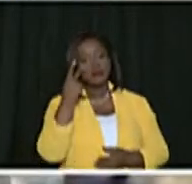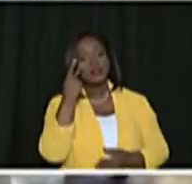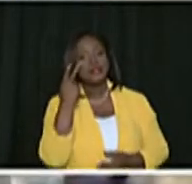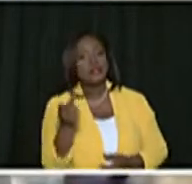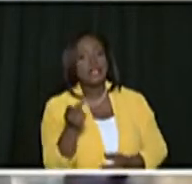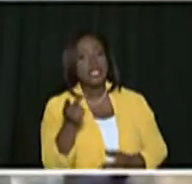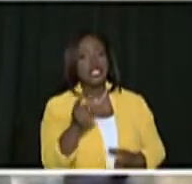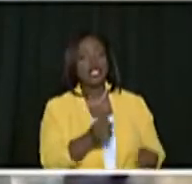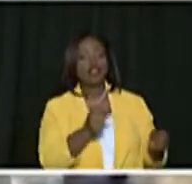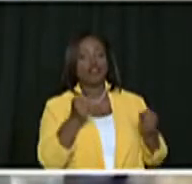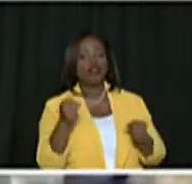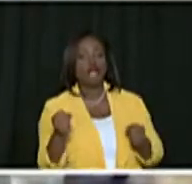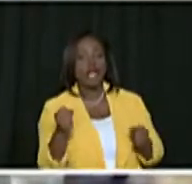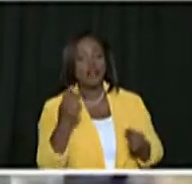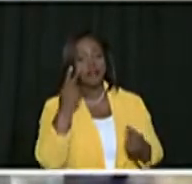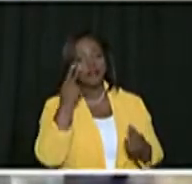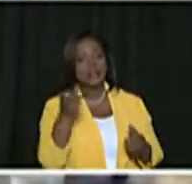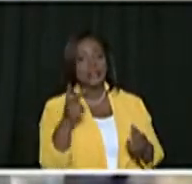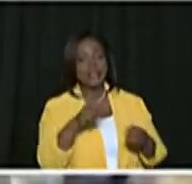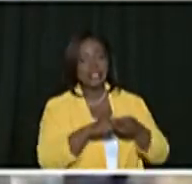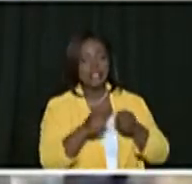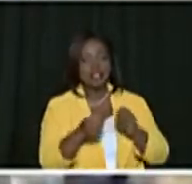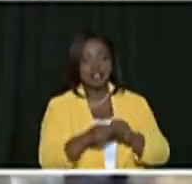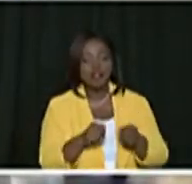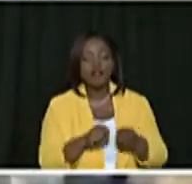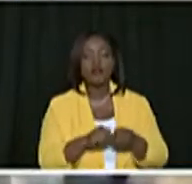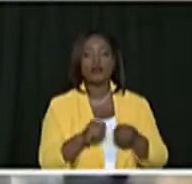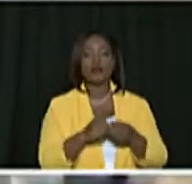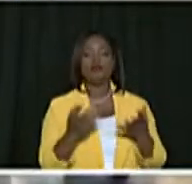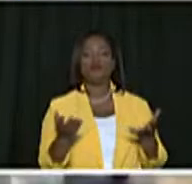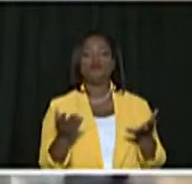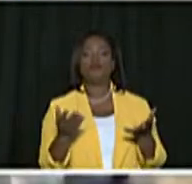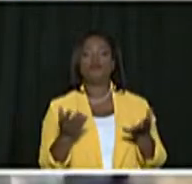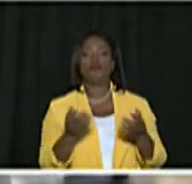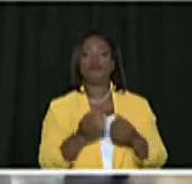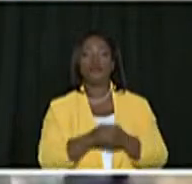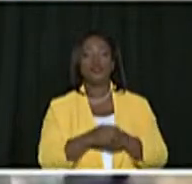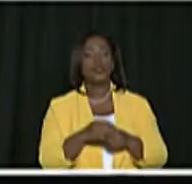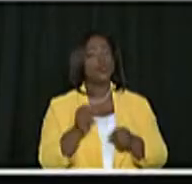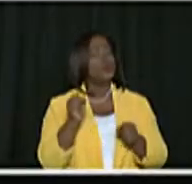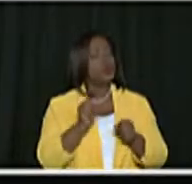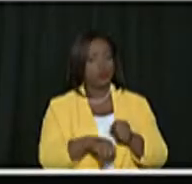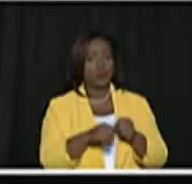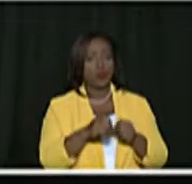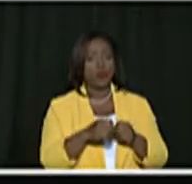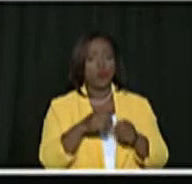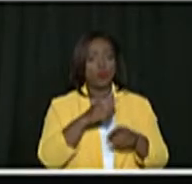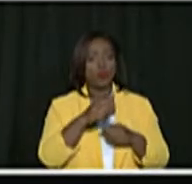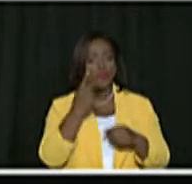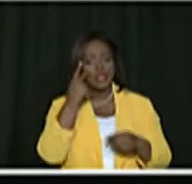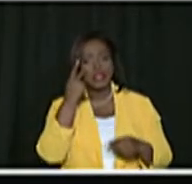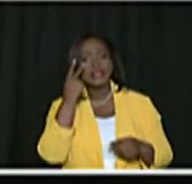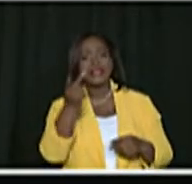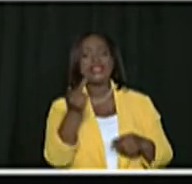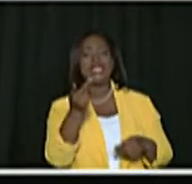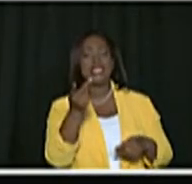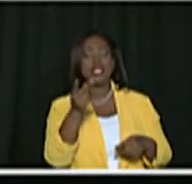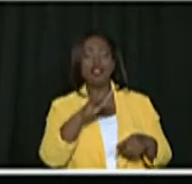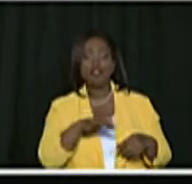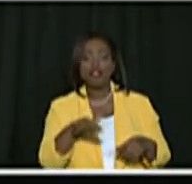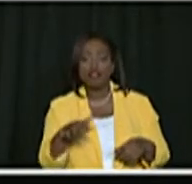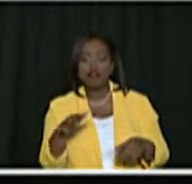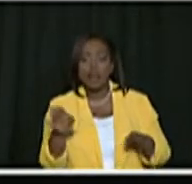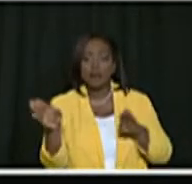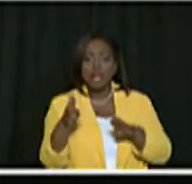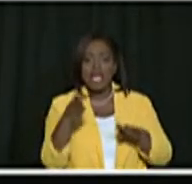also the adverse childhood experiences tool, and we normally do these sessions. And